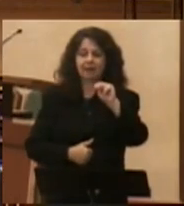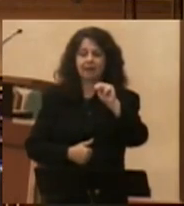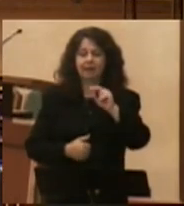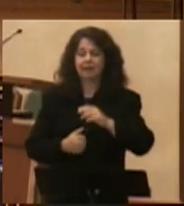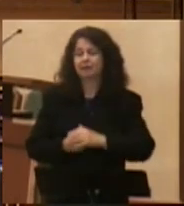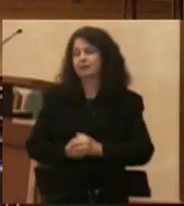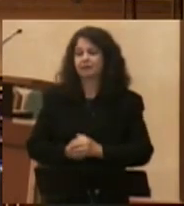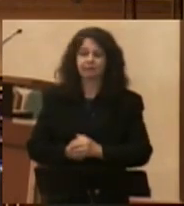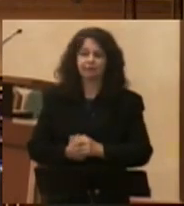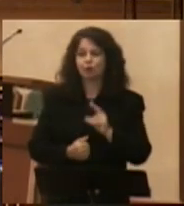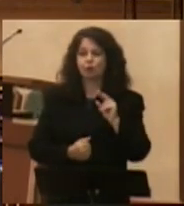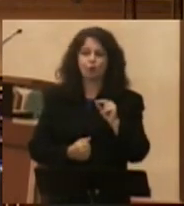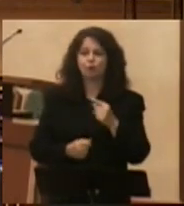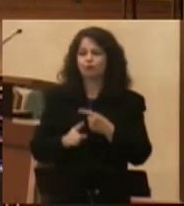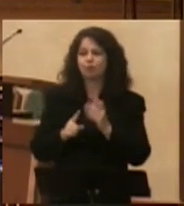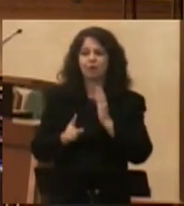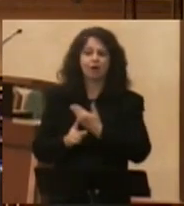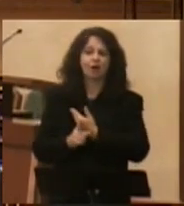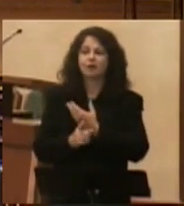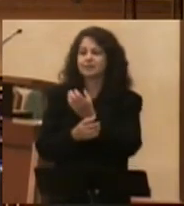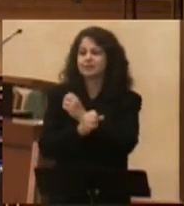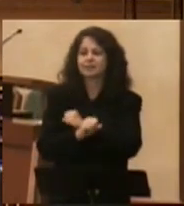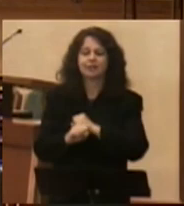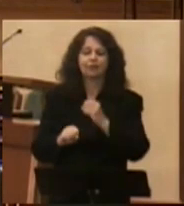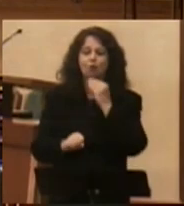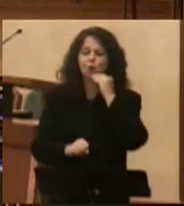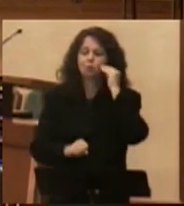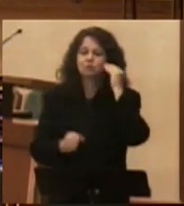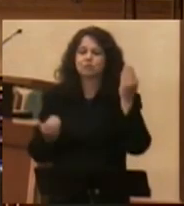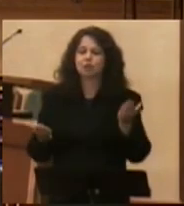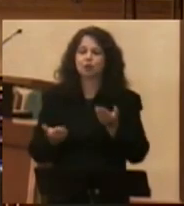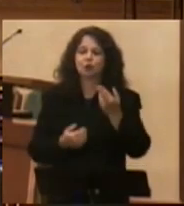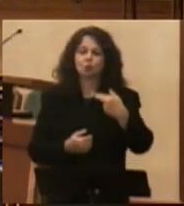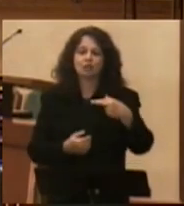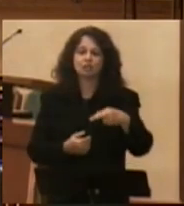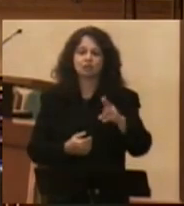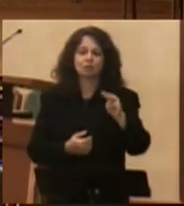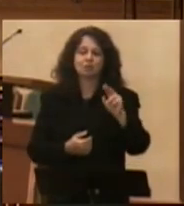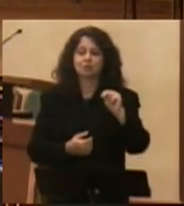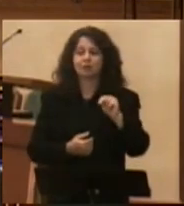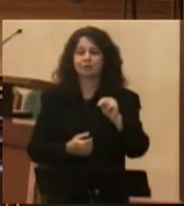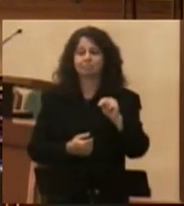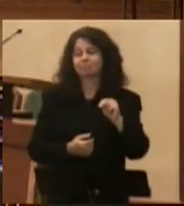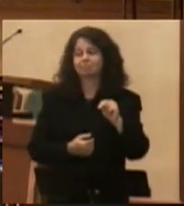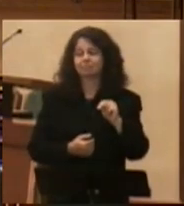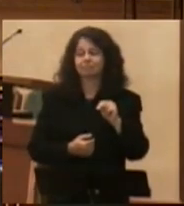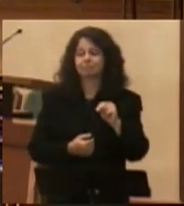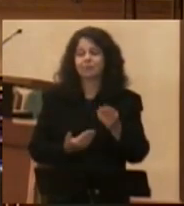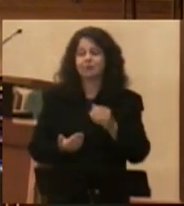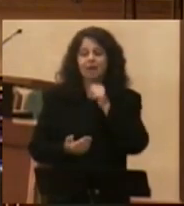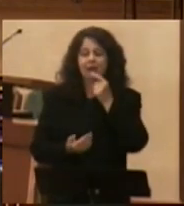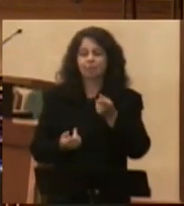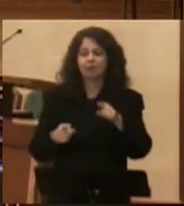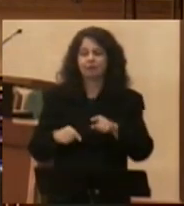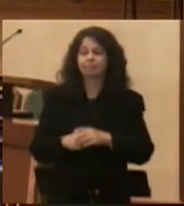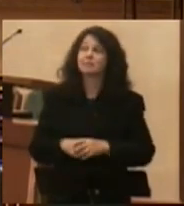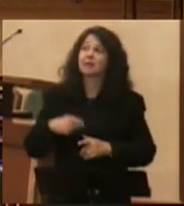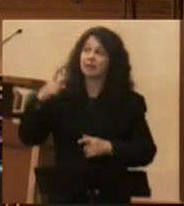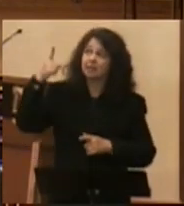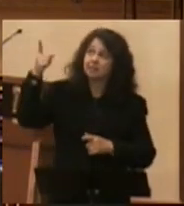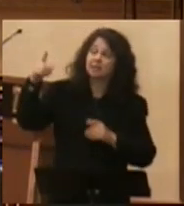relatively remote and safe perches in Rochester, Minnesota? That isn't terribly likely either. Is Jesus calling us